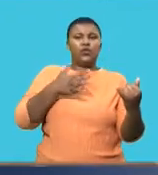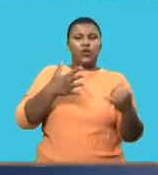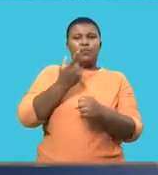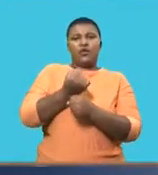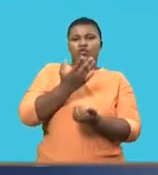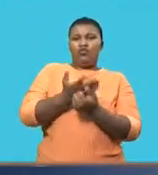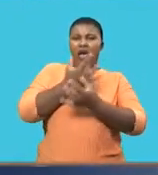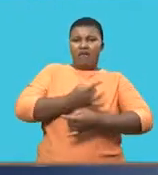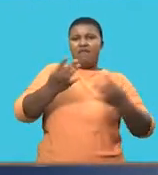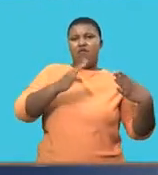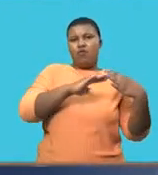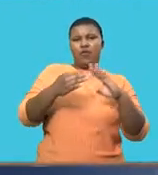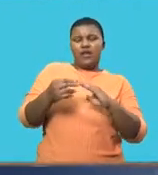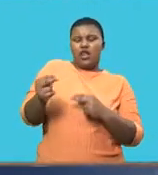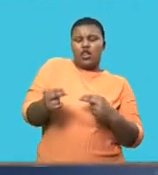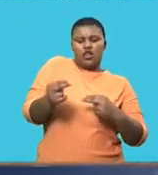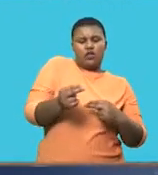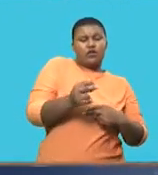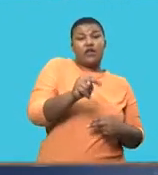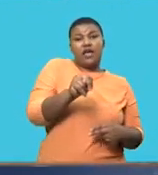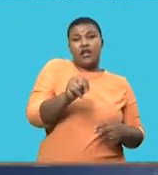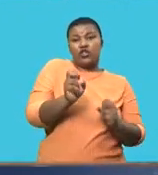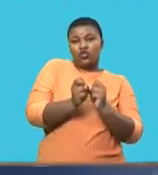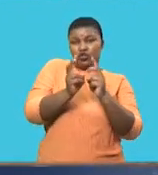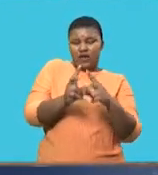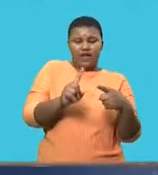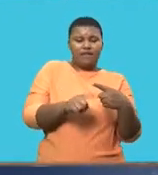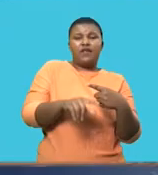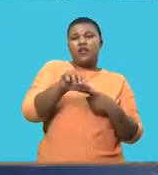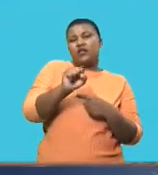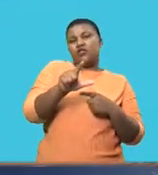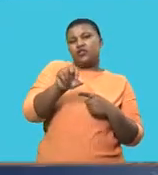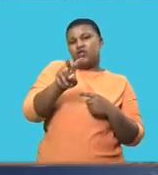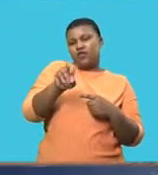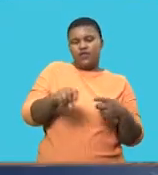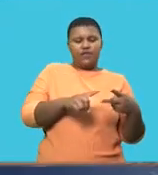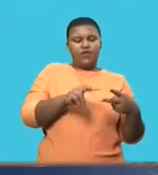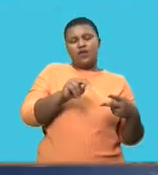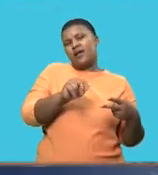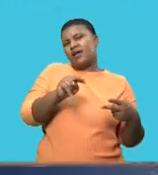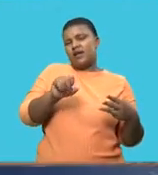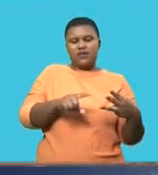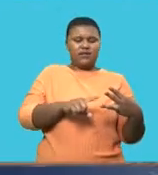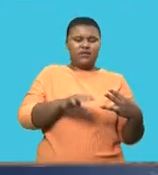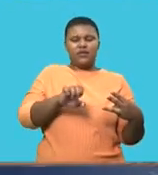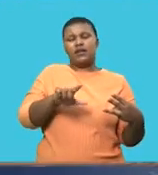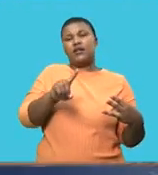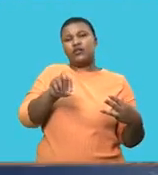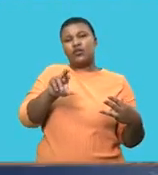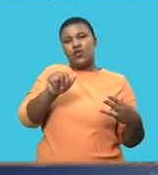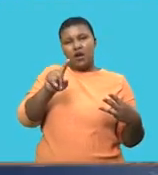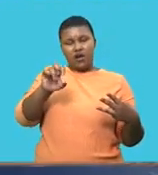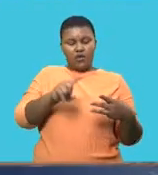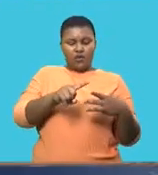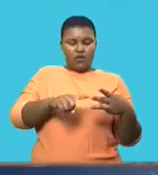communities around the N12. Your Slovo Park, your Nana's Farm, your Eldorado, you know,